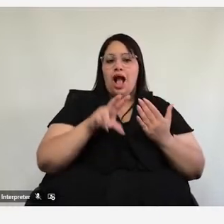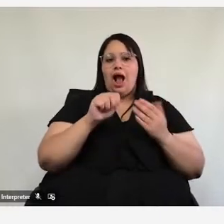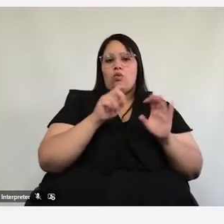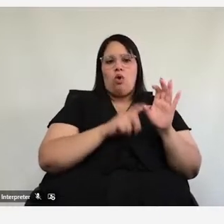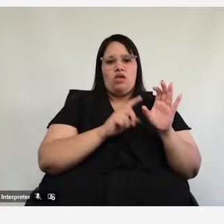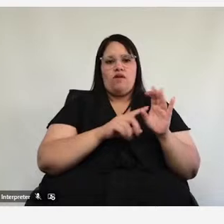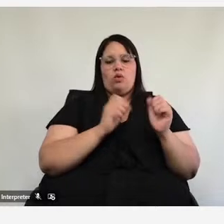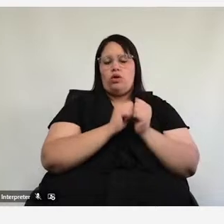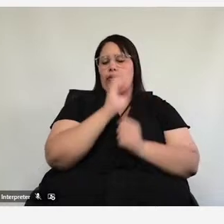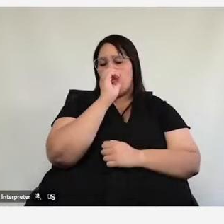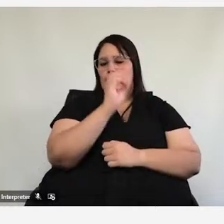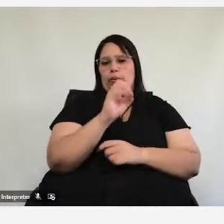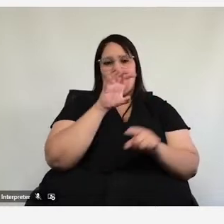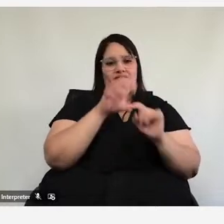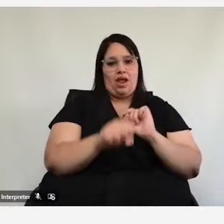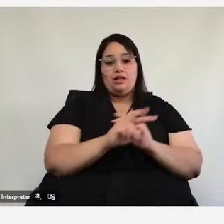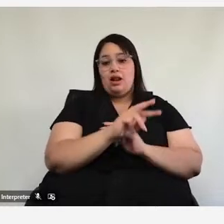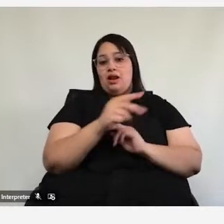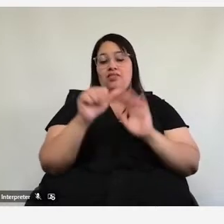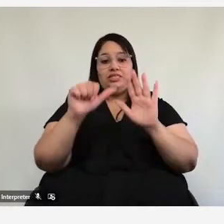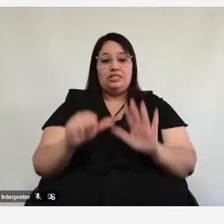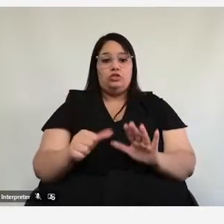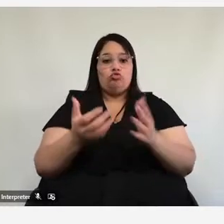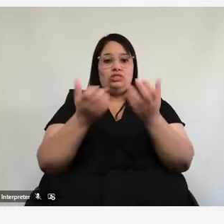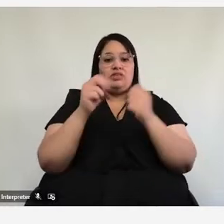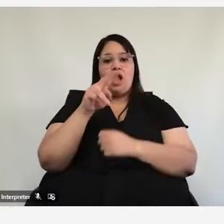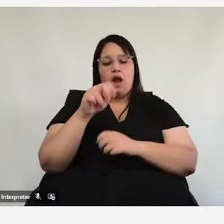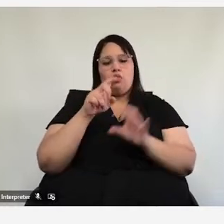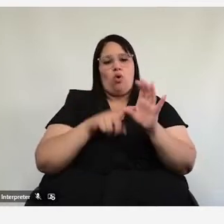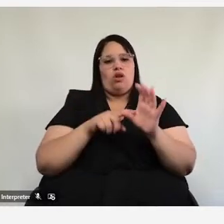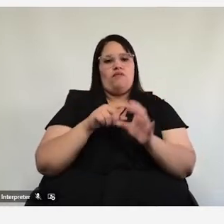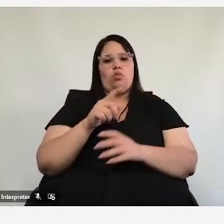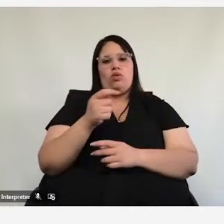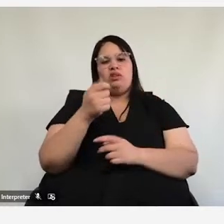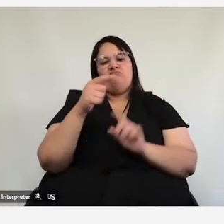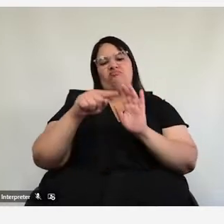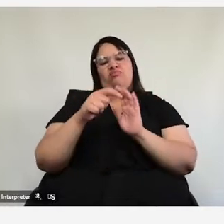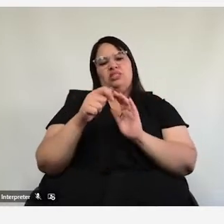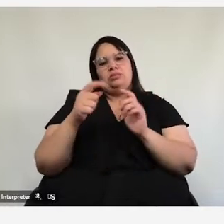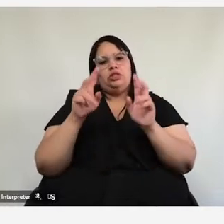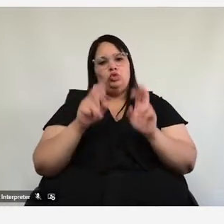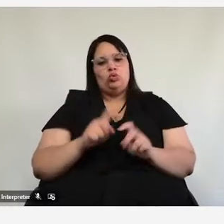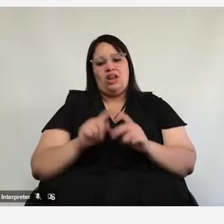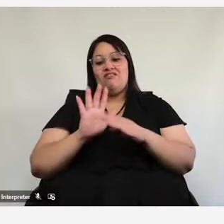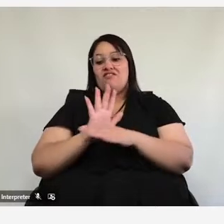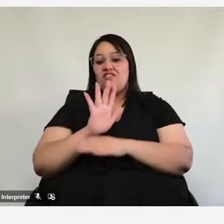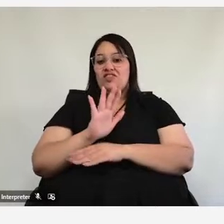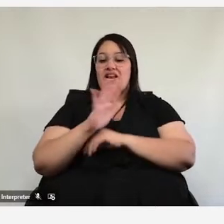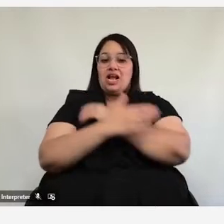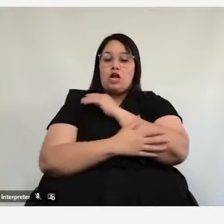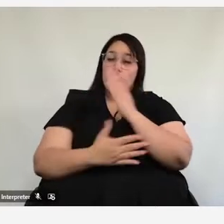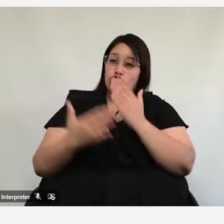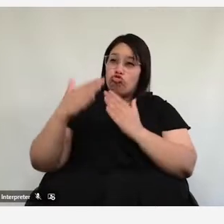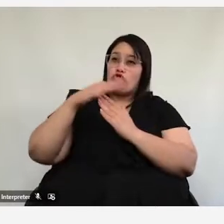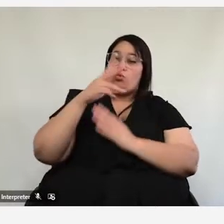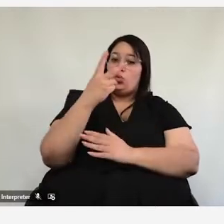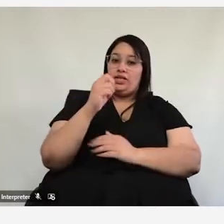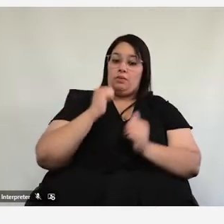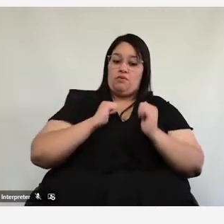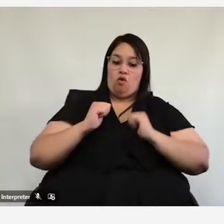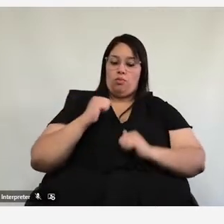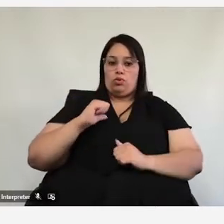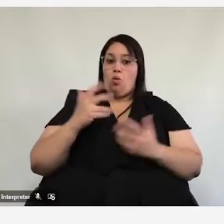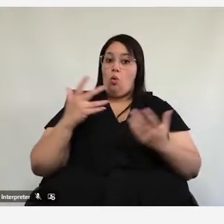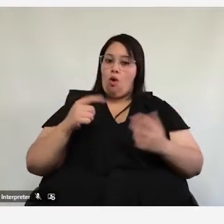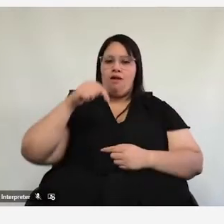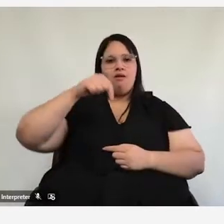with 0 findings. Another 6 received unqualified audits with minor issues, and 15 of the country's top 20 performing municipalities are